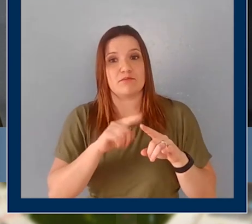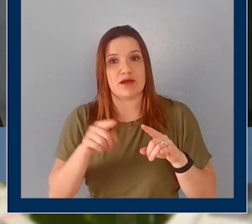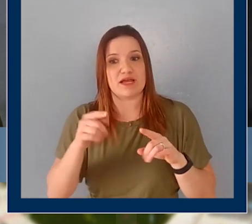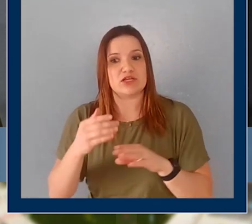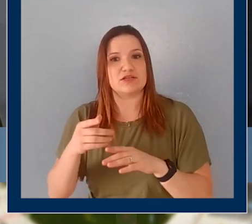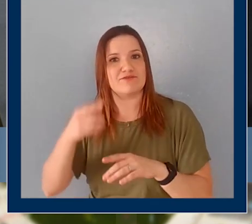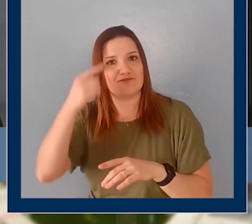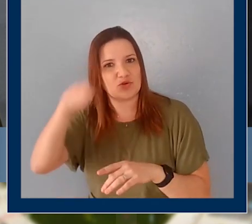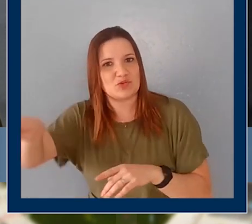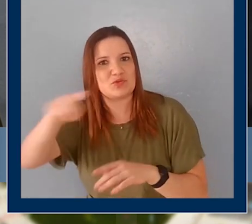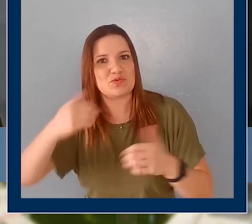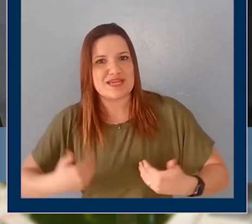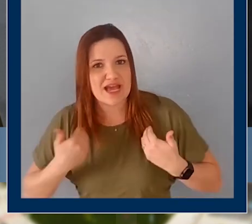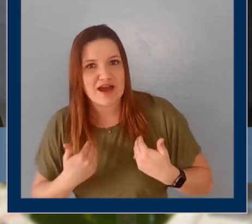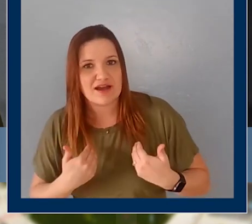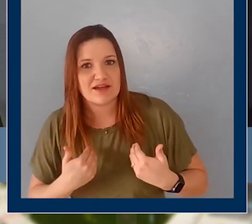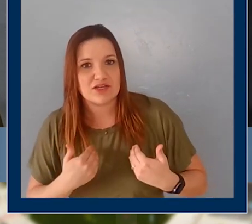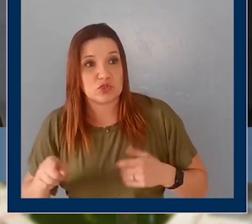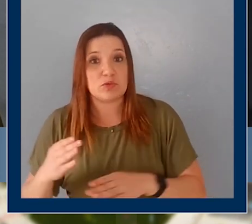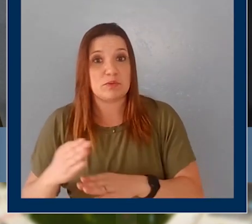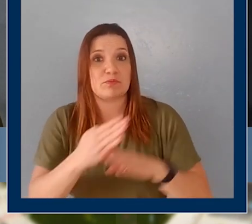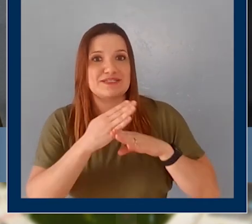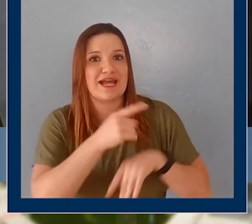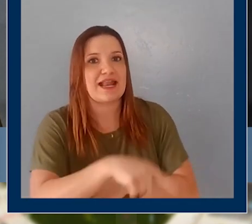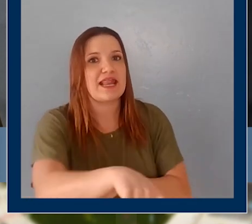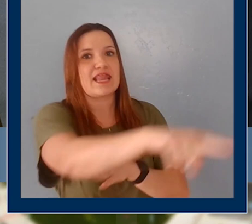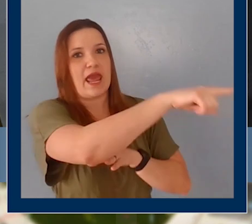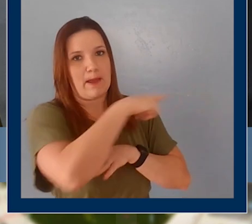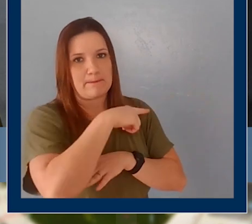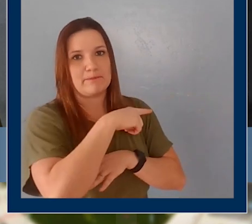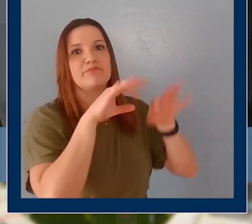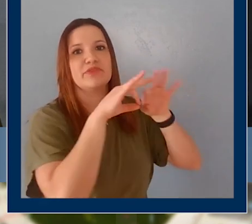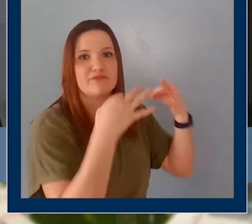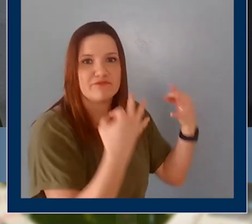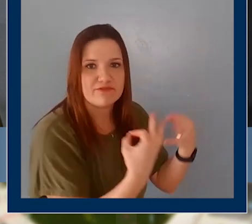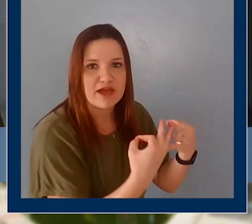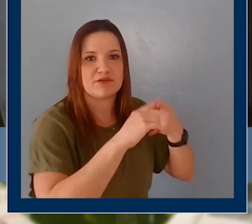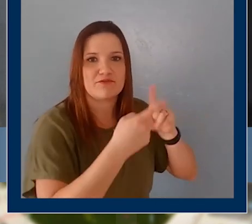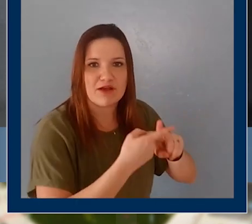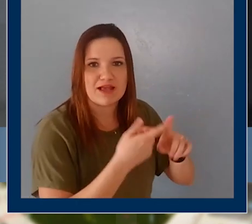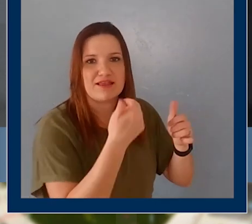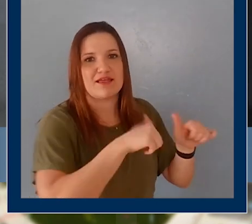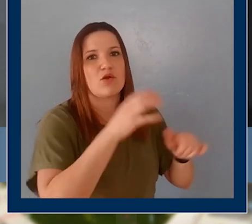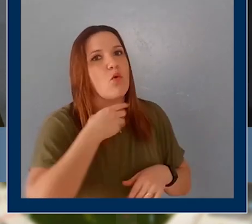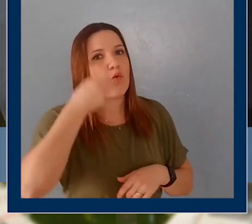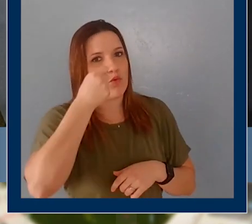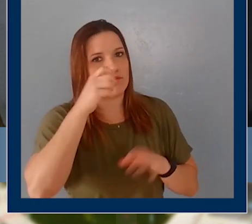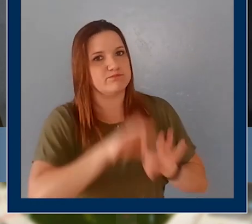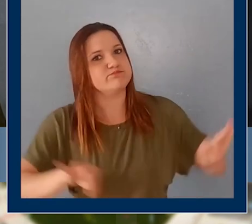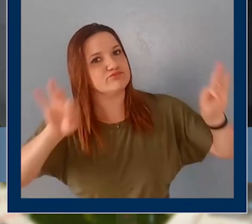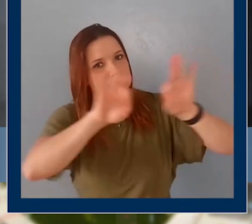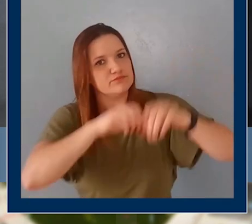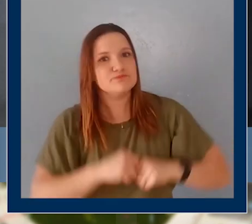are excellent. And you're right, absolutely. But the chances of survival of